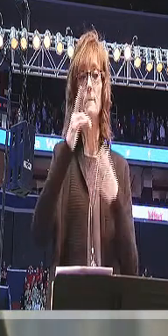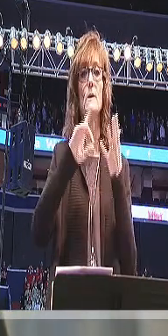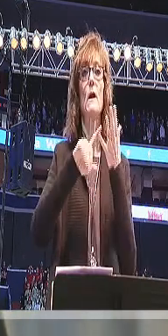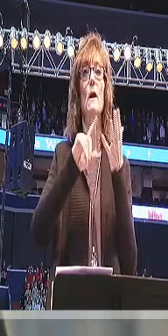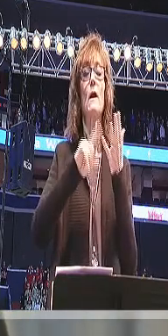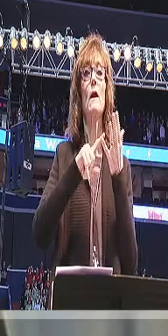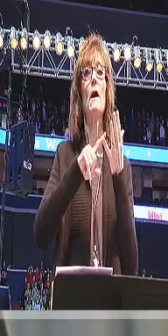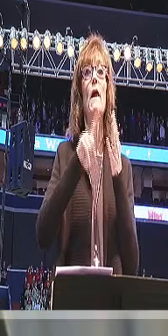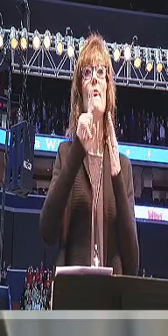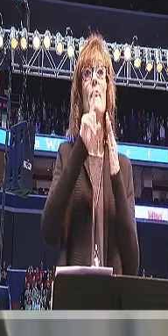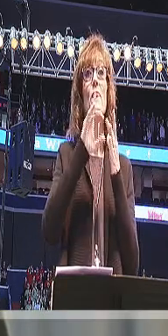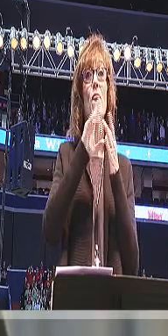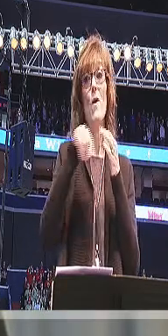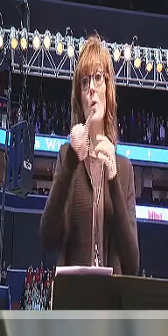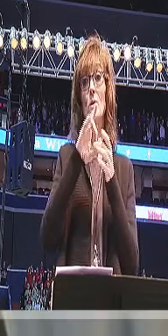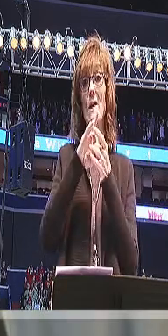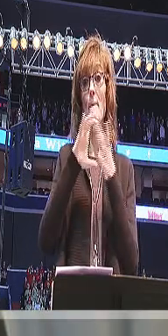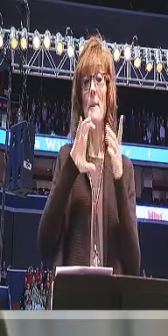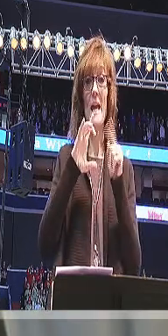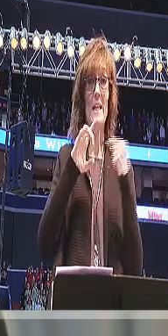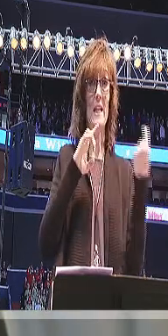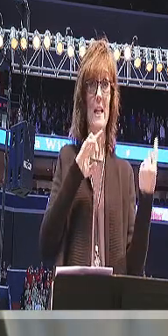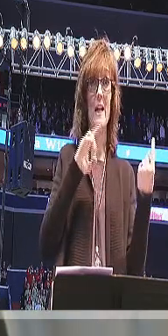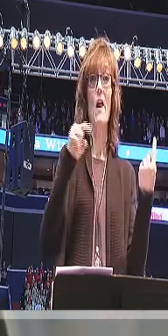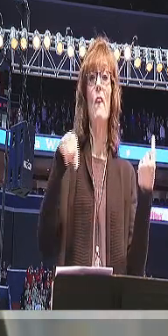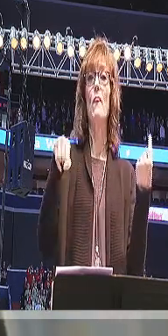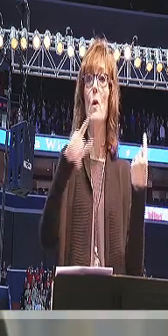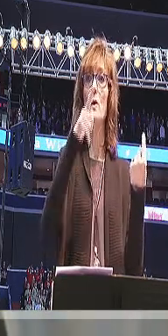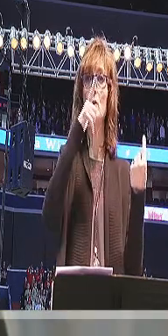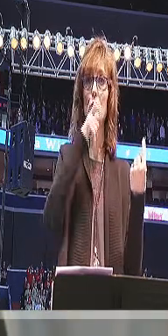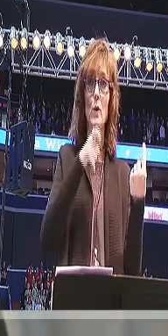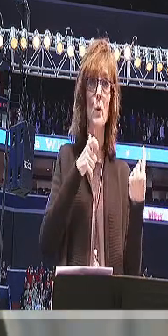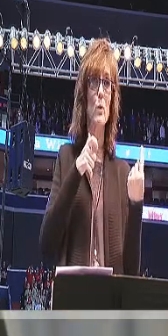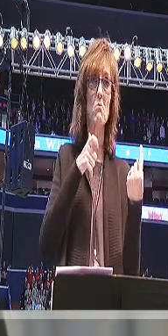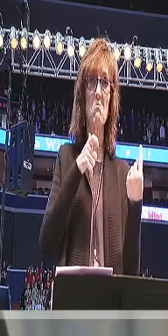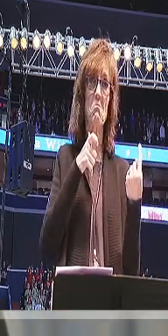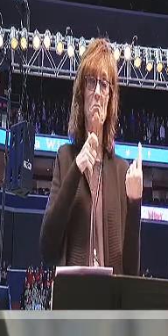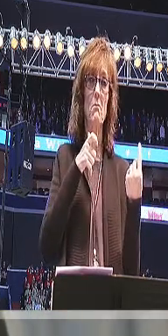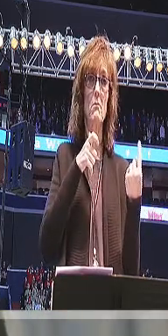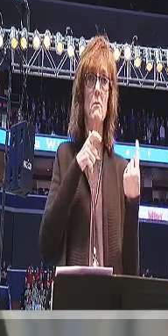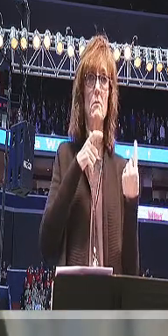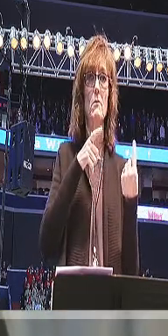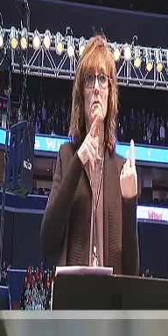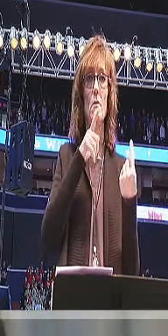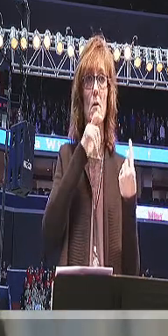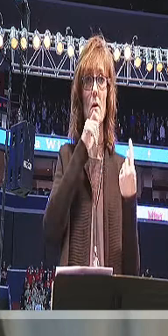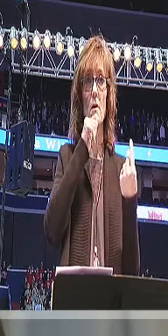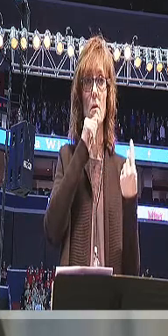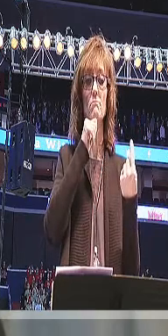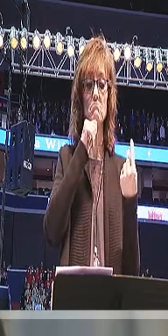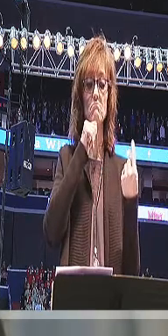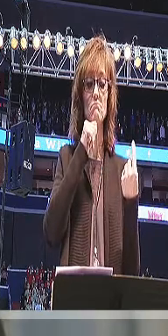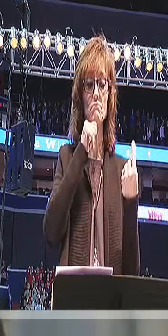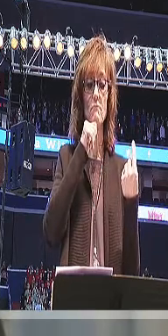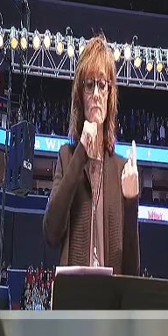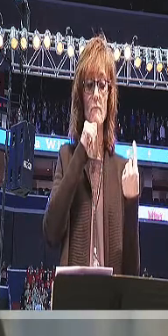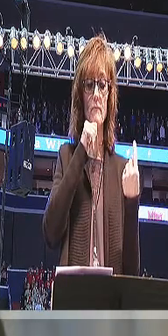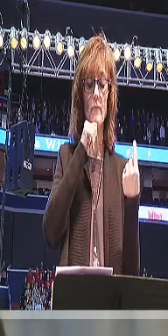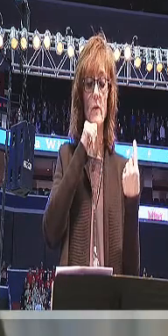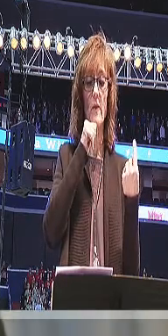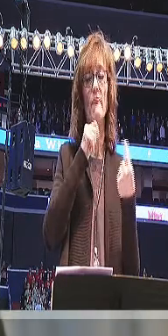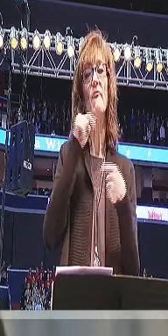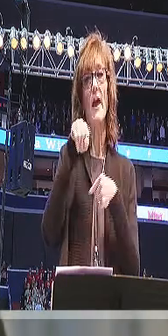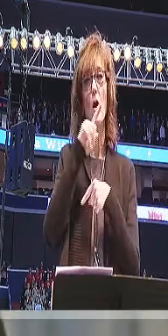abandoned, those considered disposable because they are only considered as part of